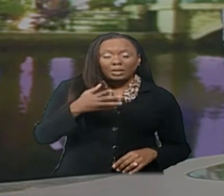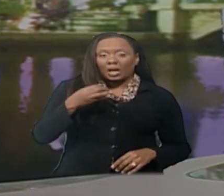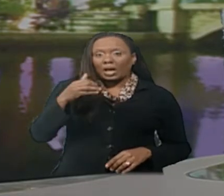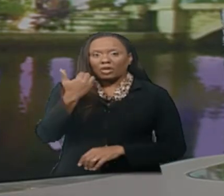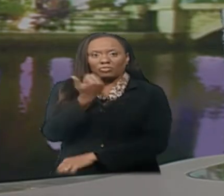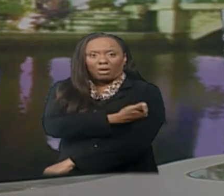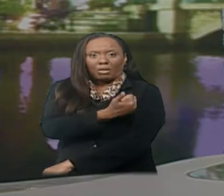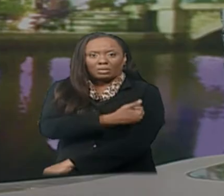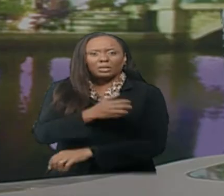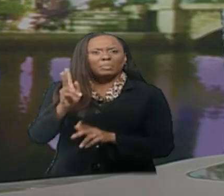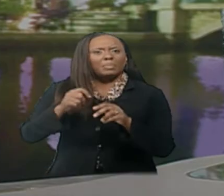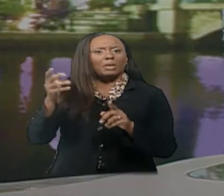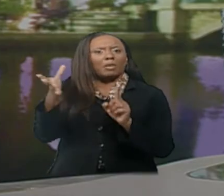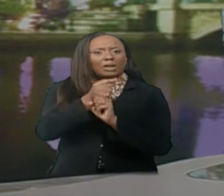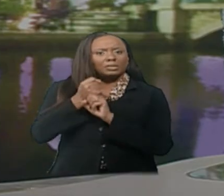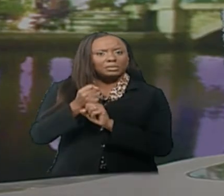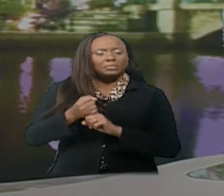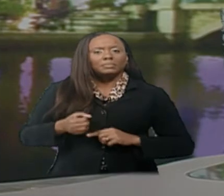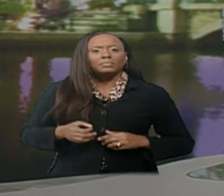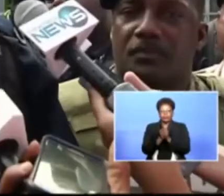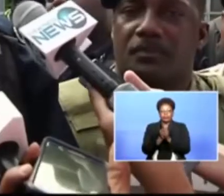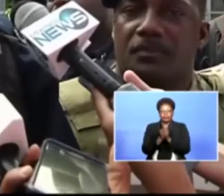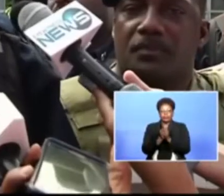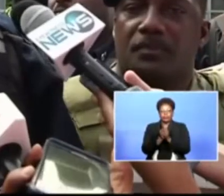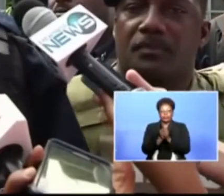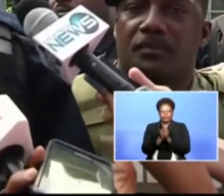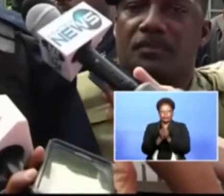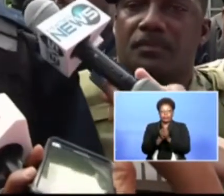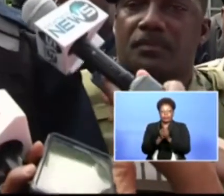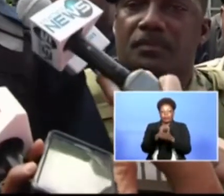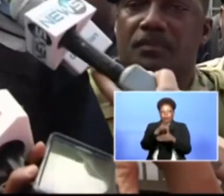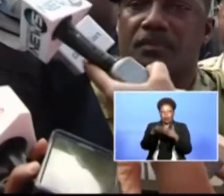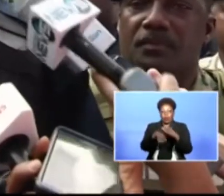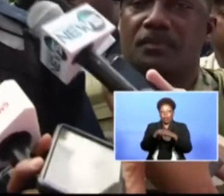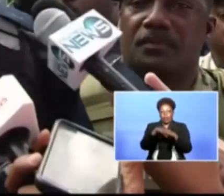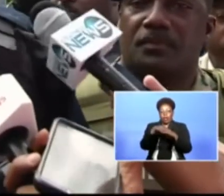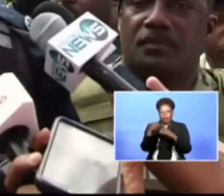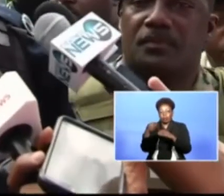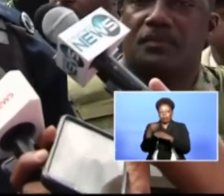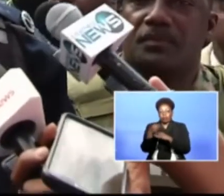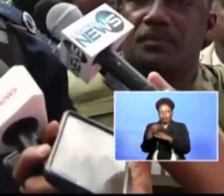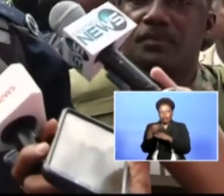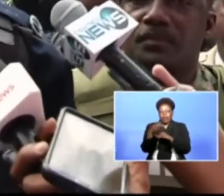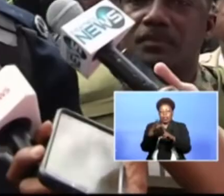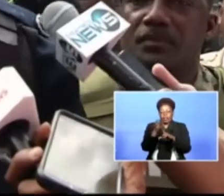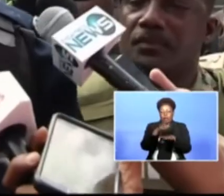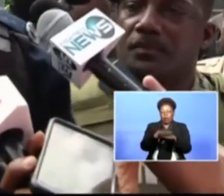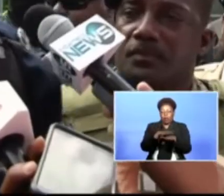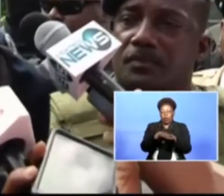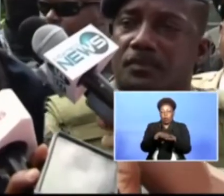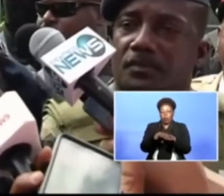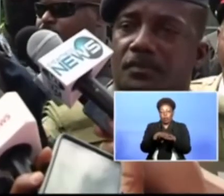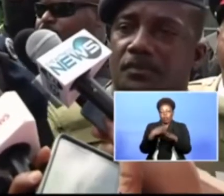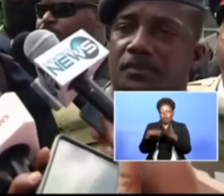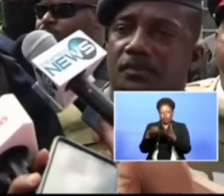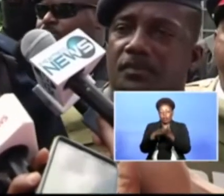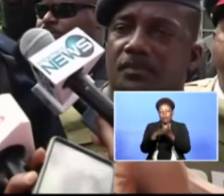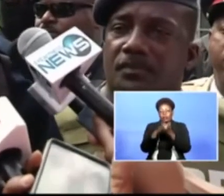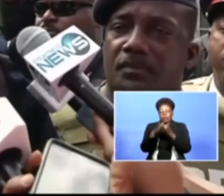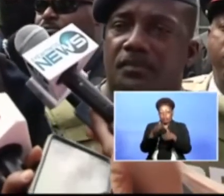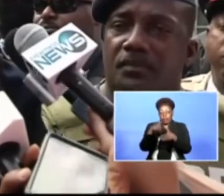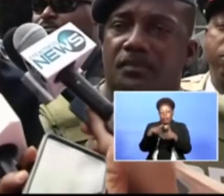Talk of unrest at the Bordelais Correctional Facility spread quickly on Wednesday, January 31st. Reports ranged from